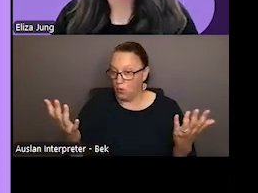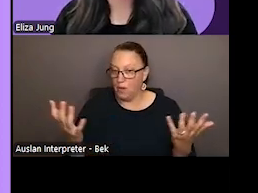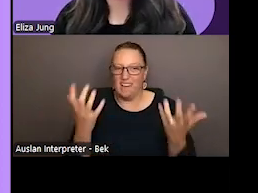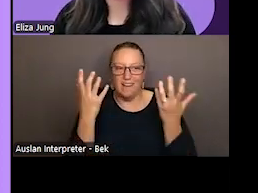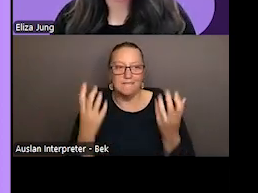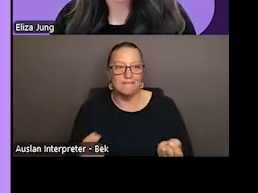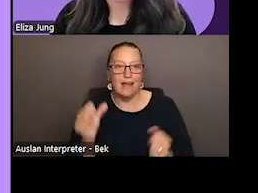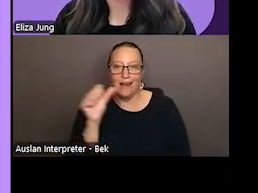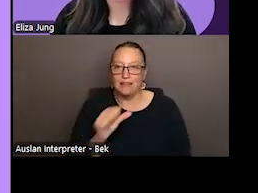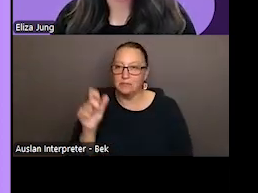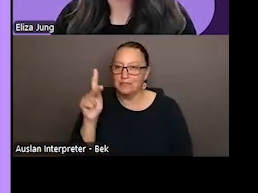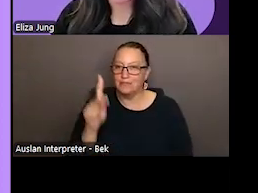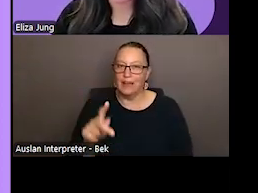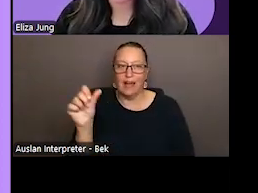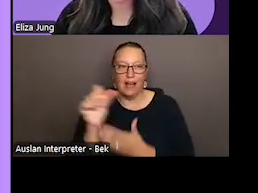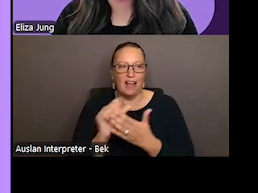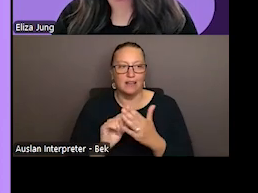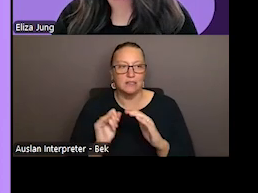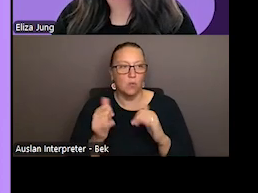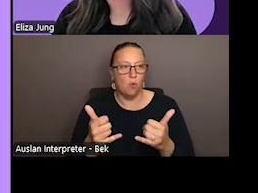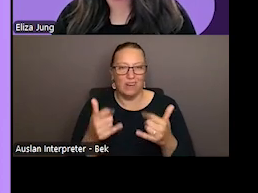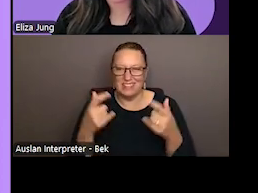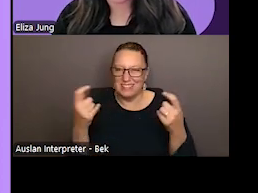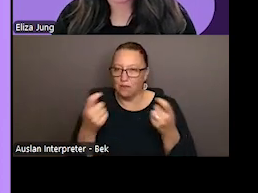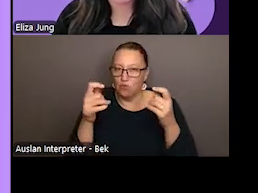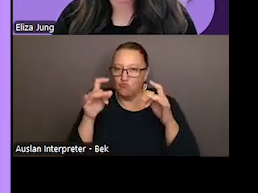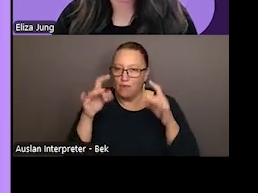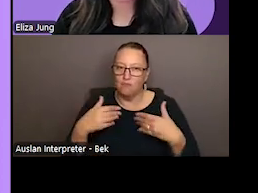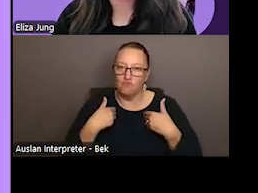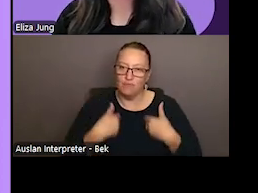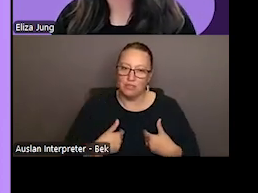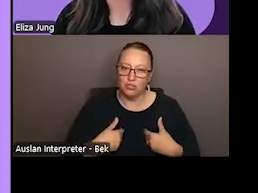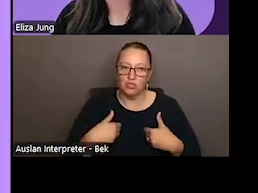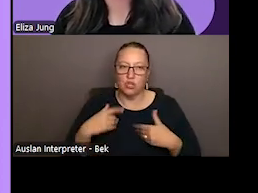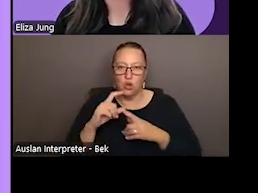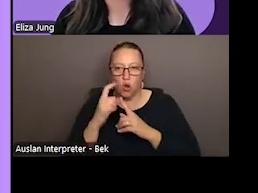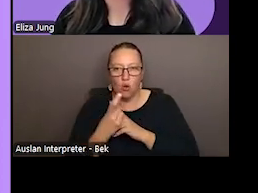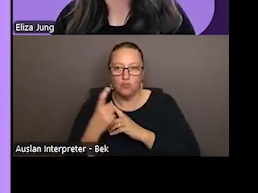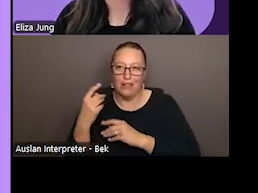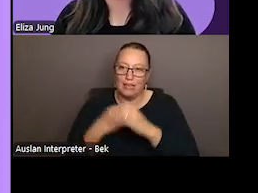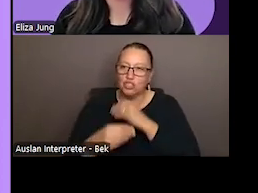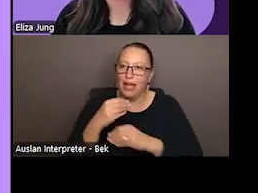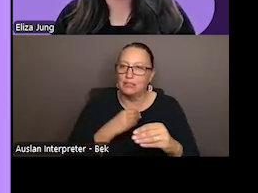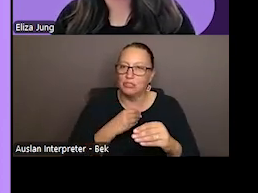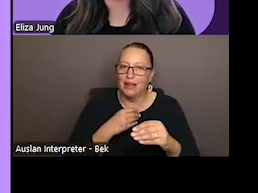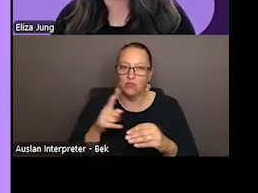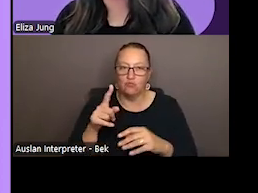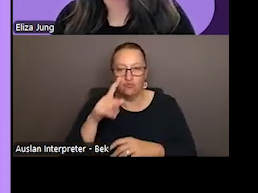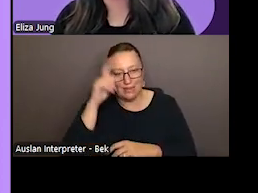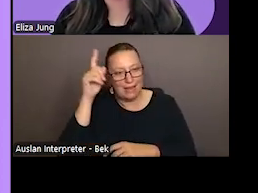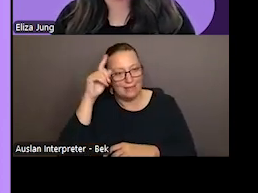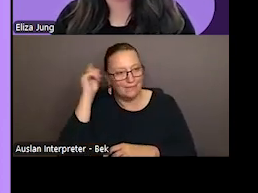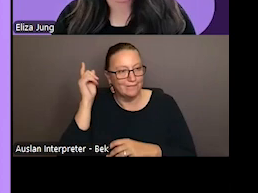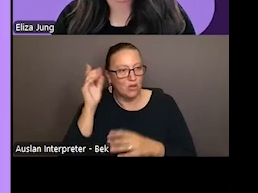The Asia Pacific Arts Award celebrates Australia's rich cultural exchange and creative connections in the Asia Pacific